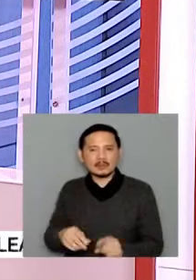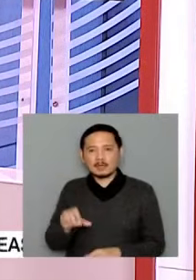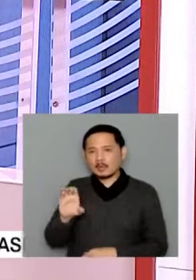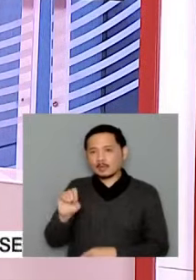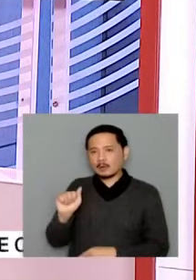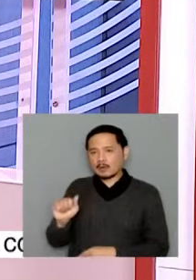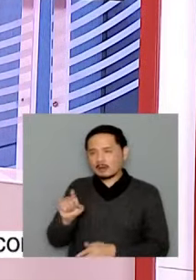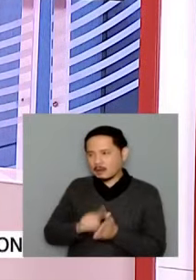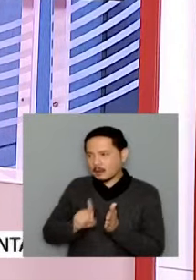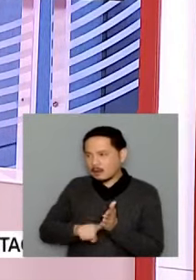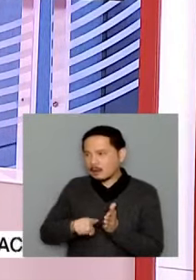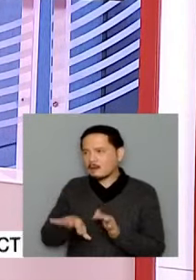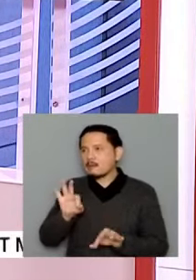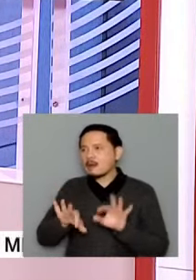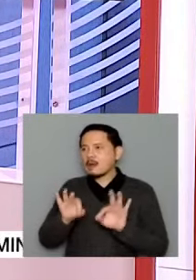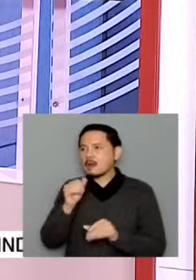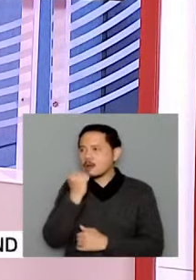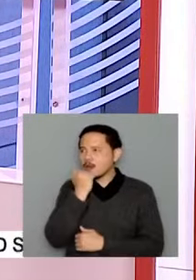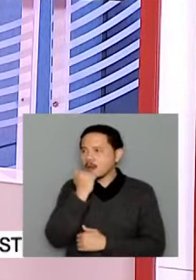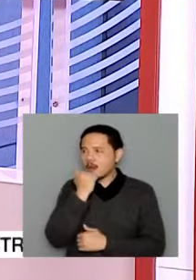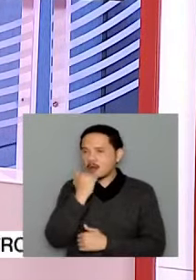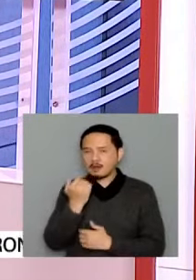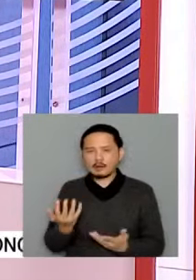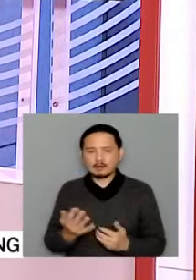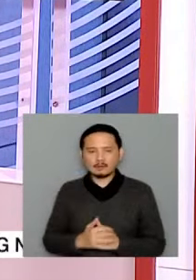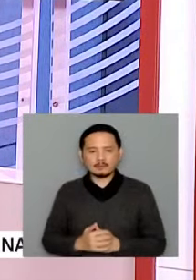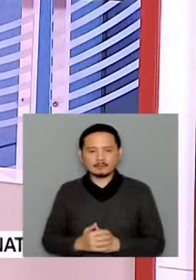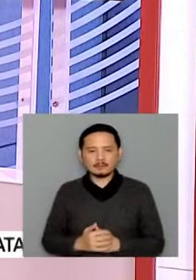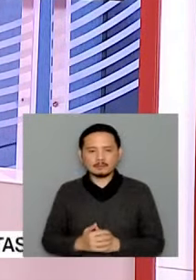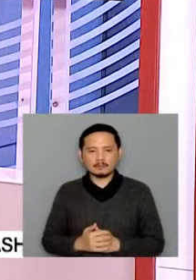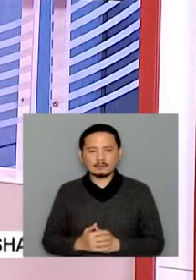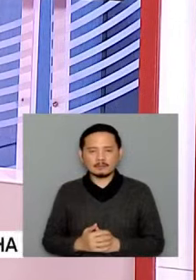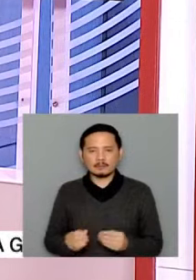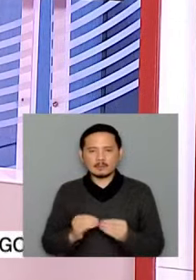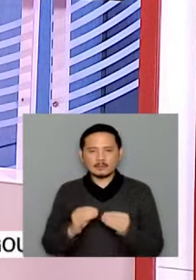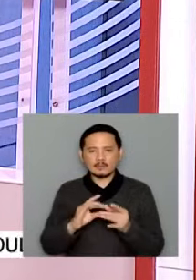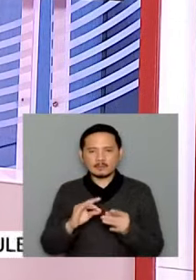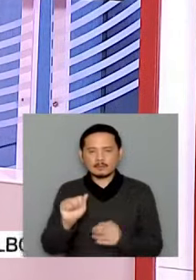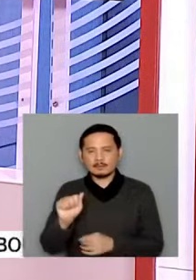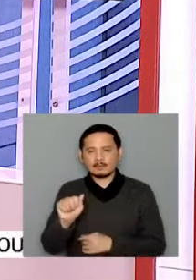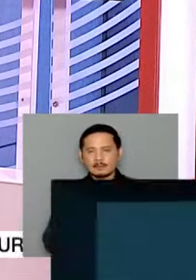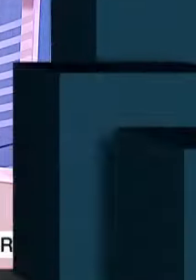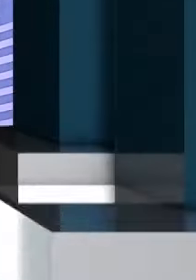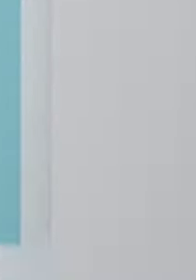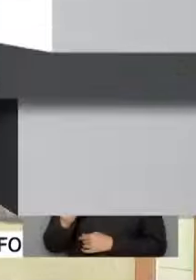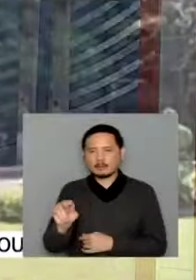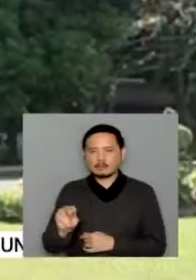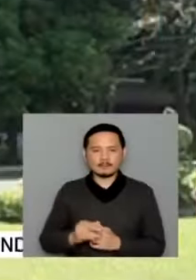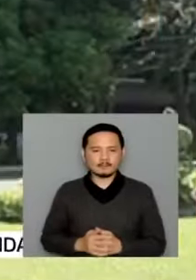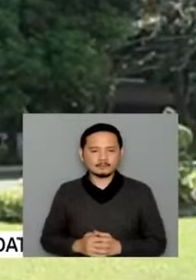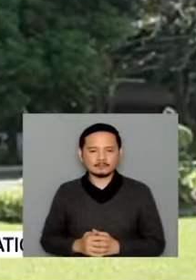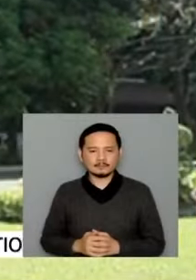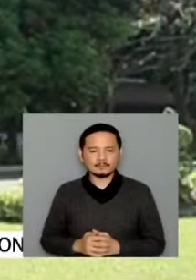agency's programs outside the health crisis. Adrian Ayalin has that story for us. In the 2021